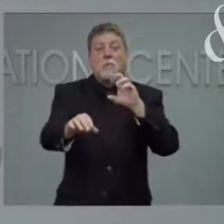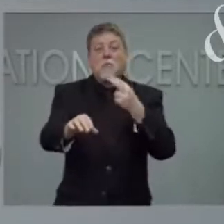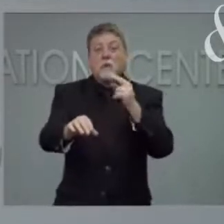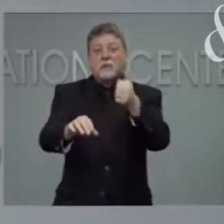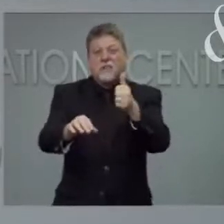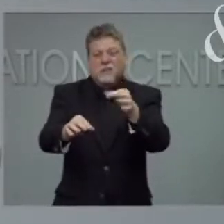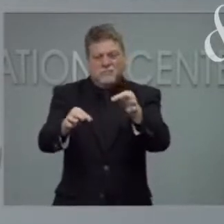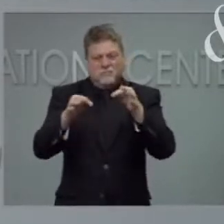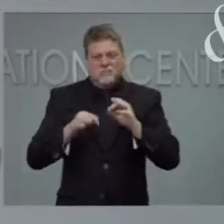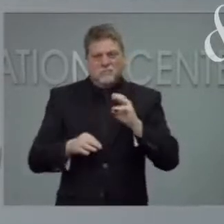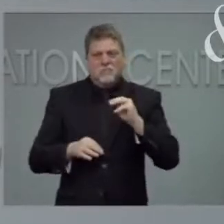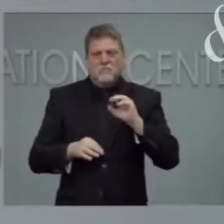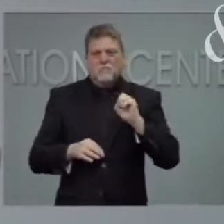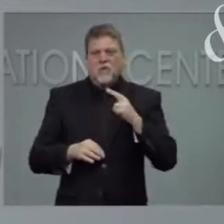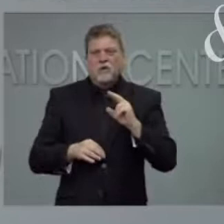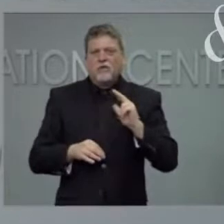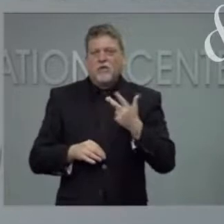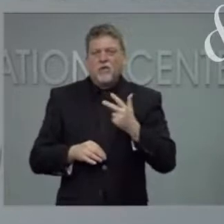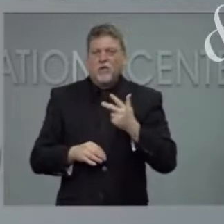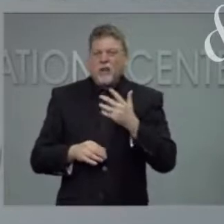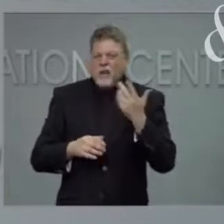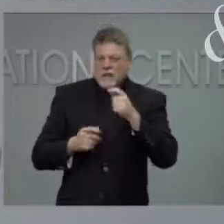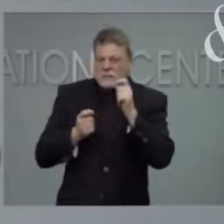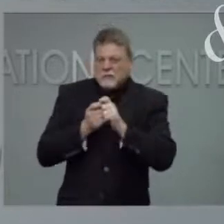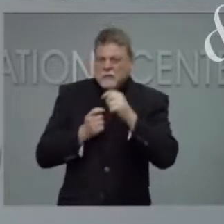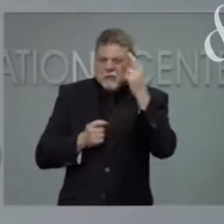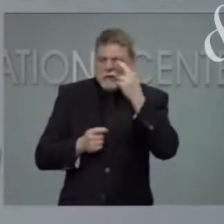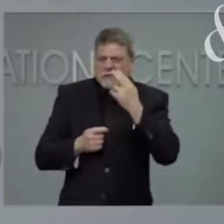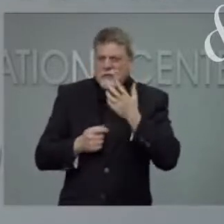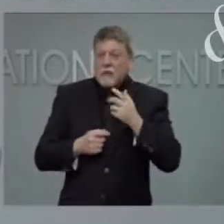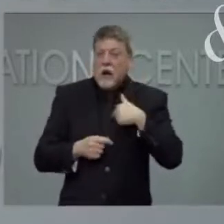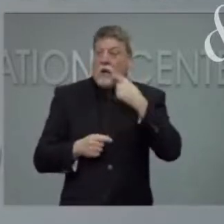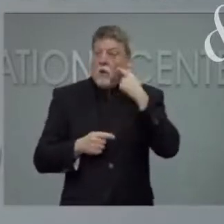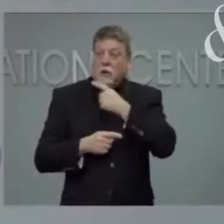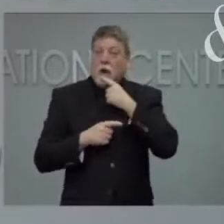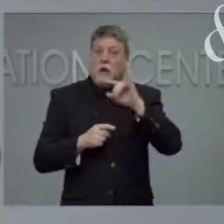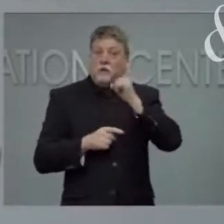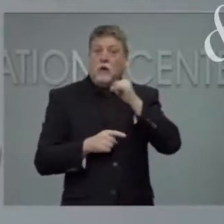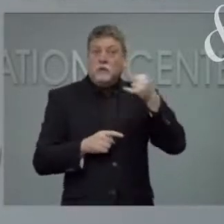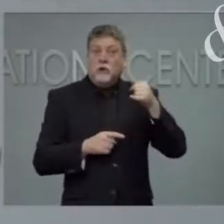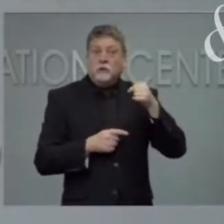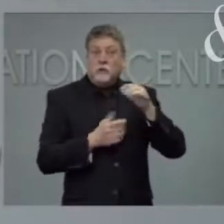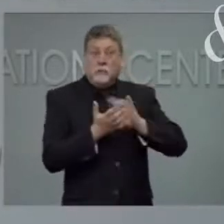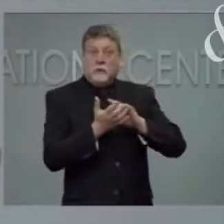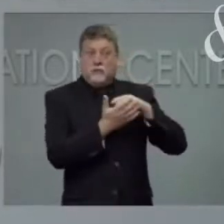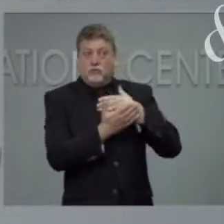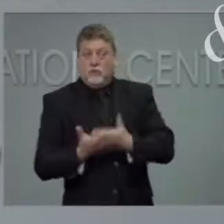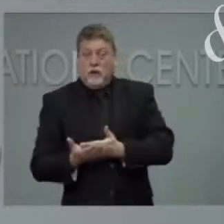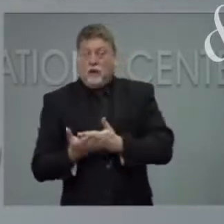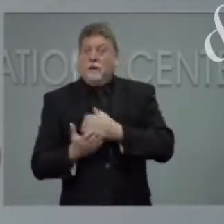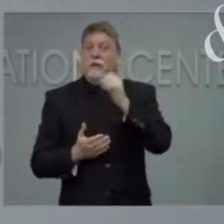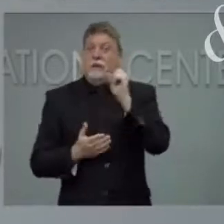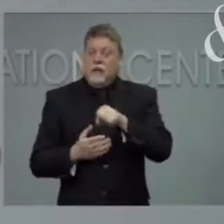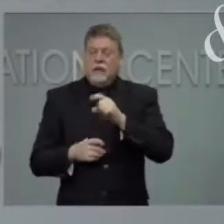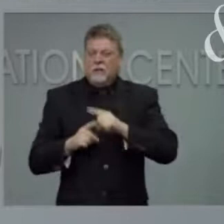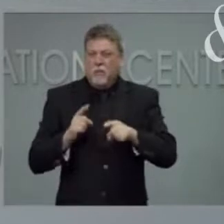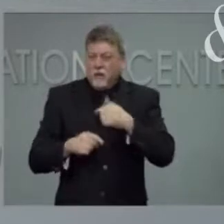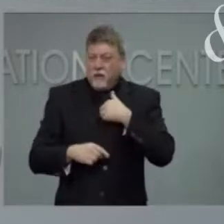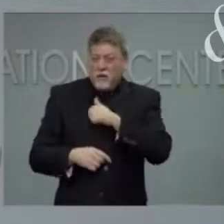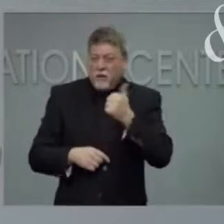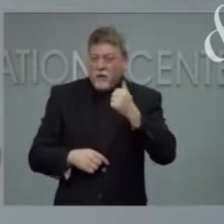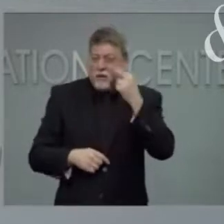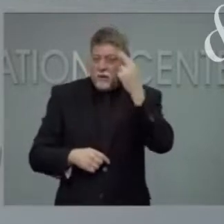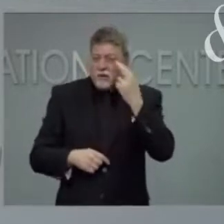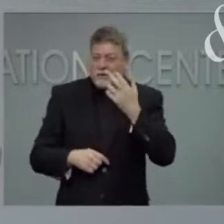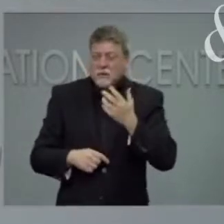it, given the availability of Johnson & Johnson perhaps quicker than people had thought, or just the nature of the